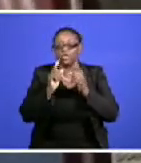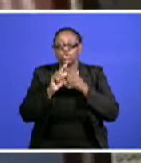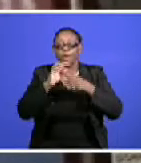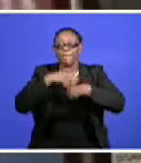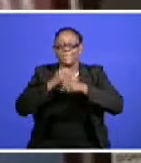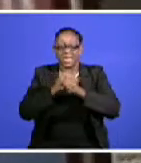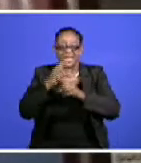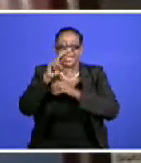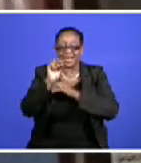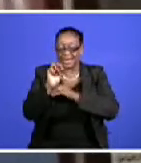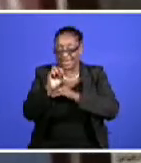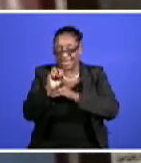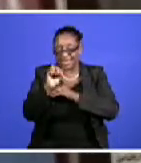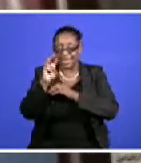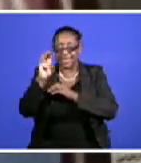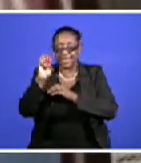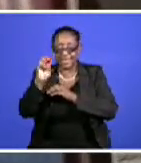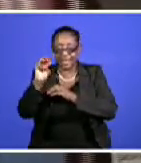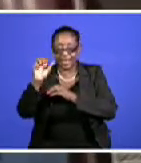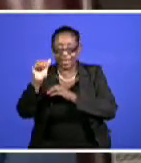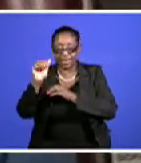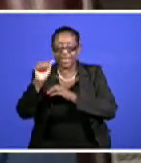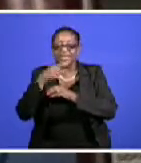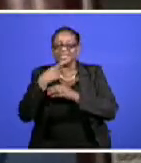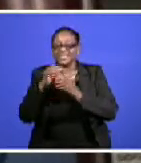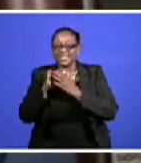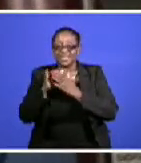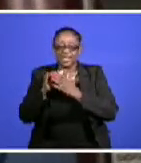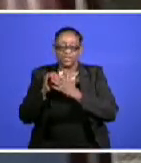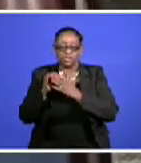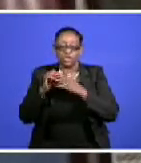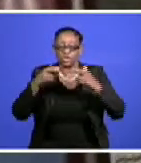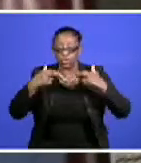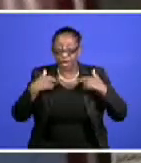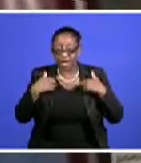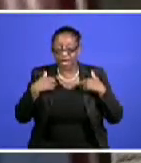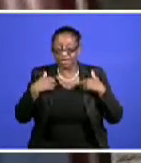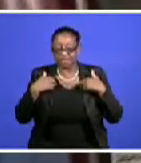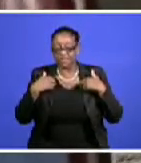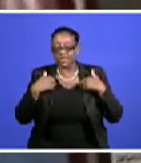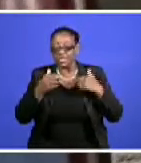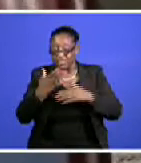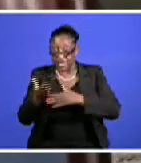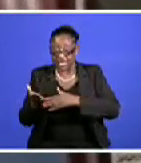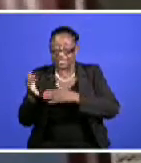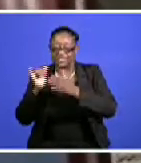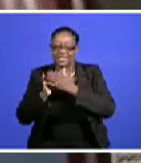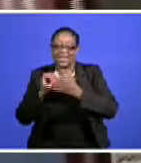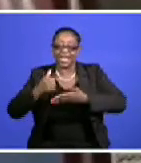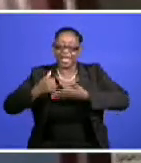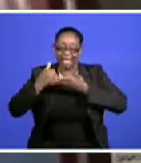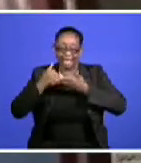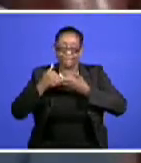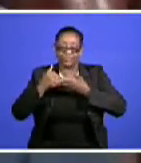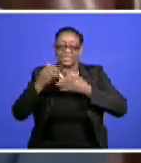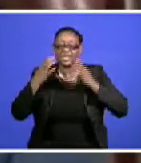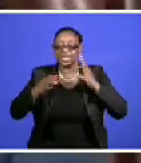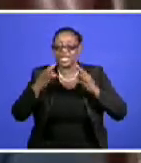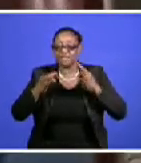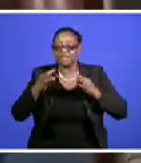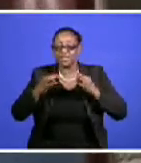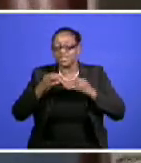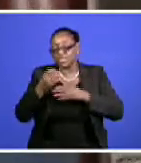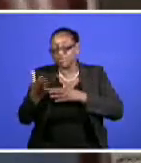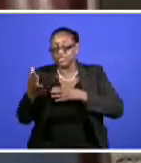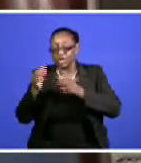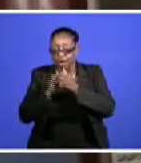NEMA and carrying out 14 key functions prior to, during, and in the aftermath of a disaster. So we're looking